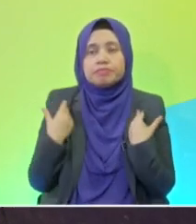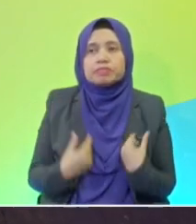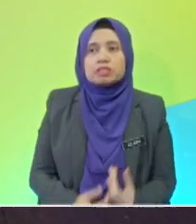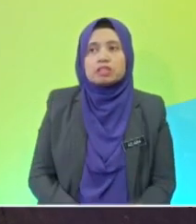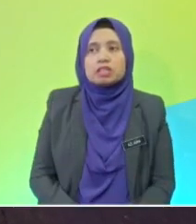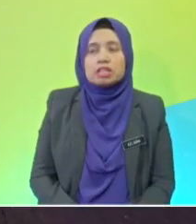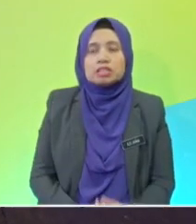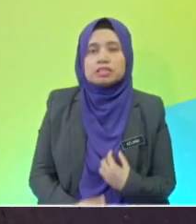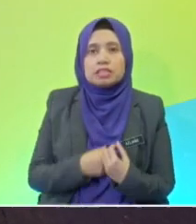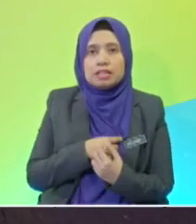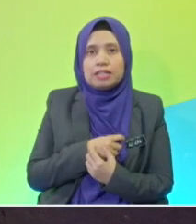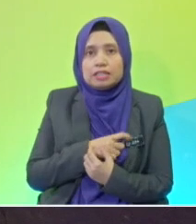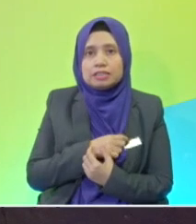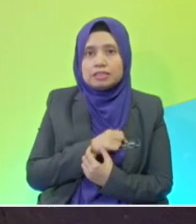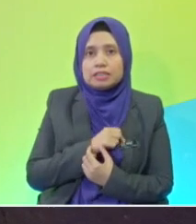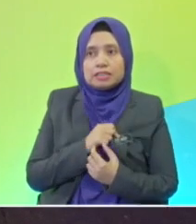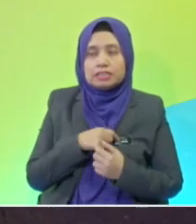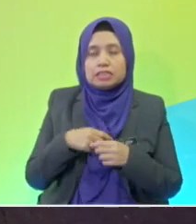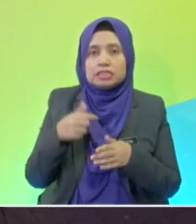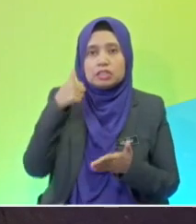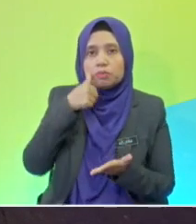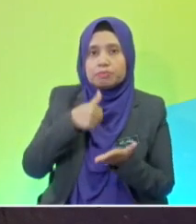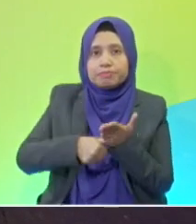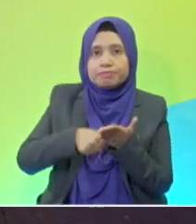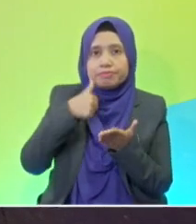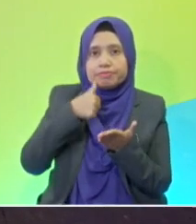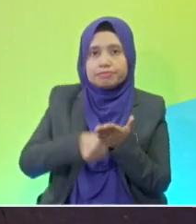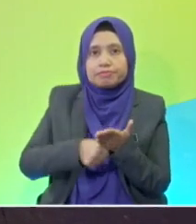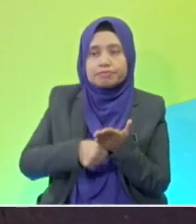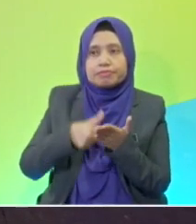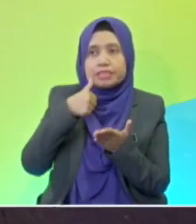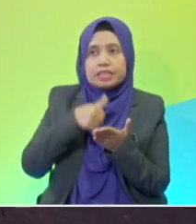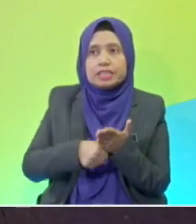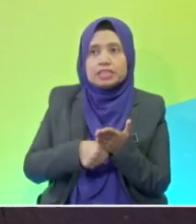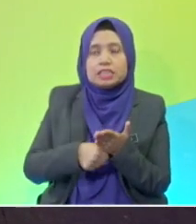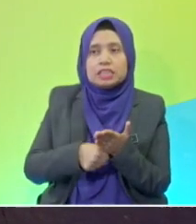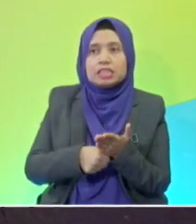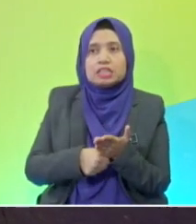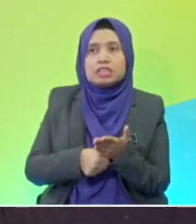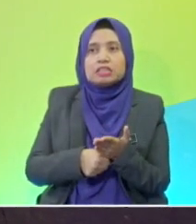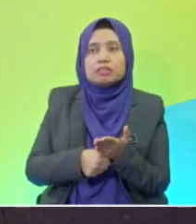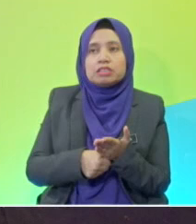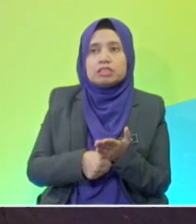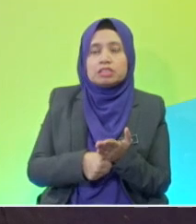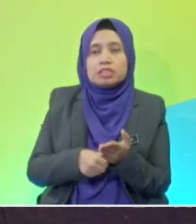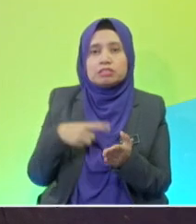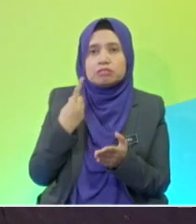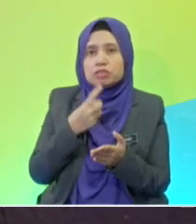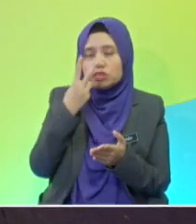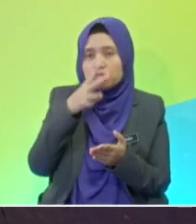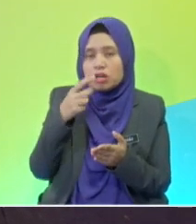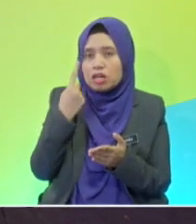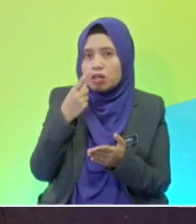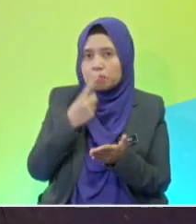a letter. My letter to Wow. you. We're going to read this letter later. It's exciting when you Yeah. have letter in the time capsule, Yes, right? there must